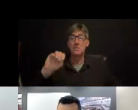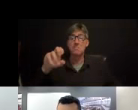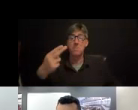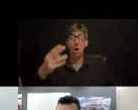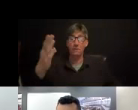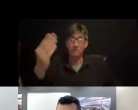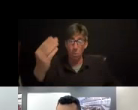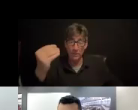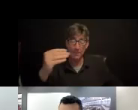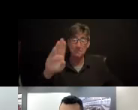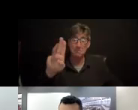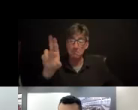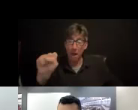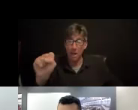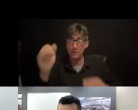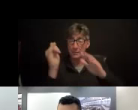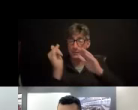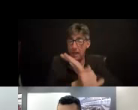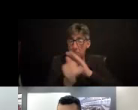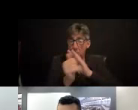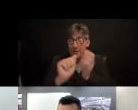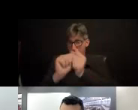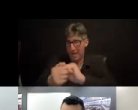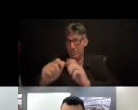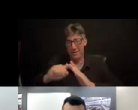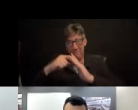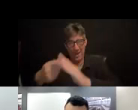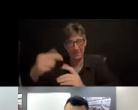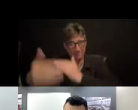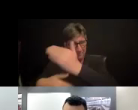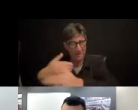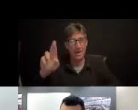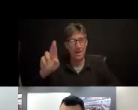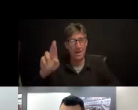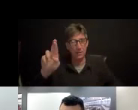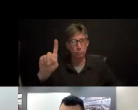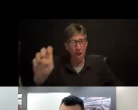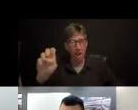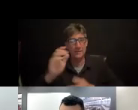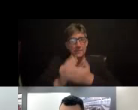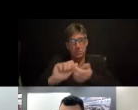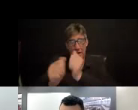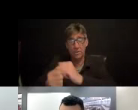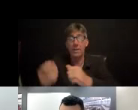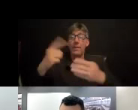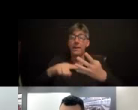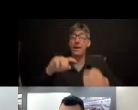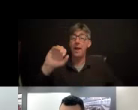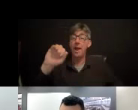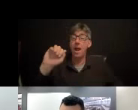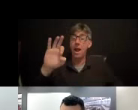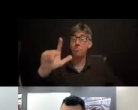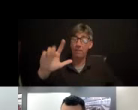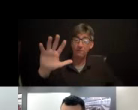and subway changes will go into effect and some of the RIDE changes. And then on April 5th, the new commuter rail schedules will go